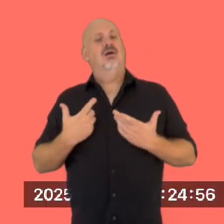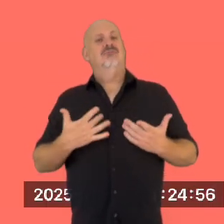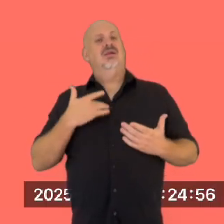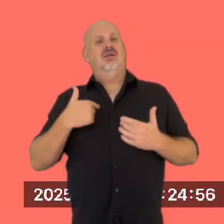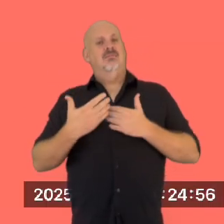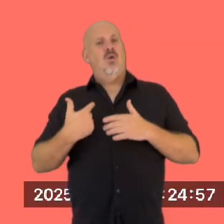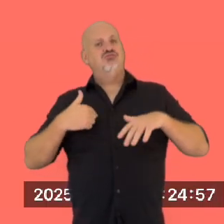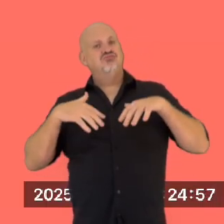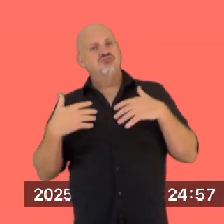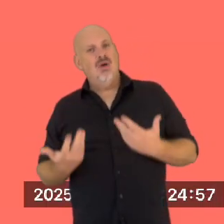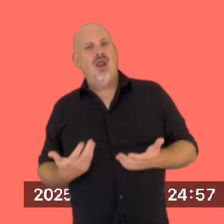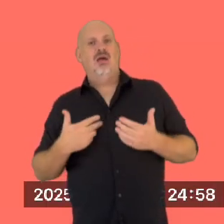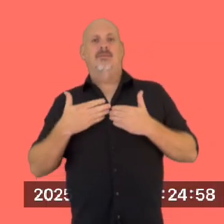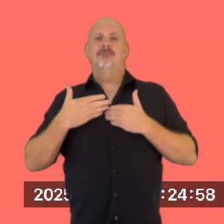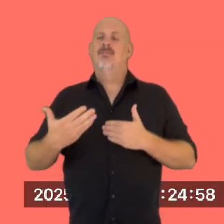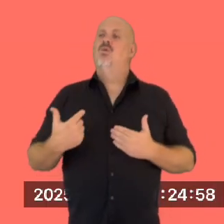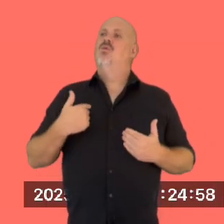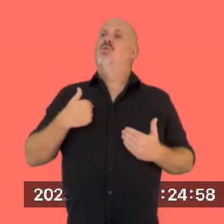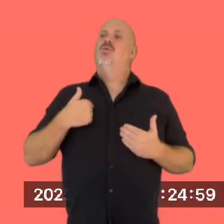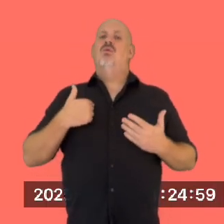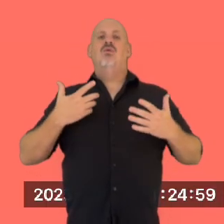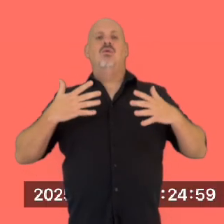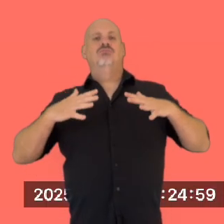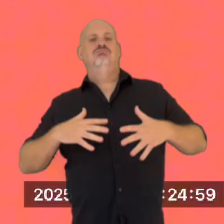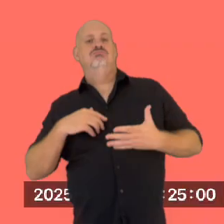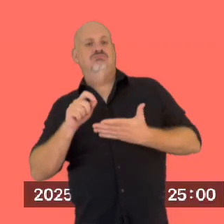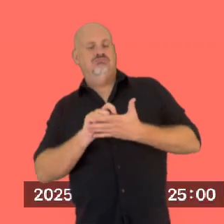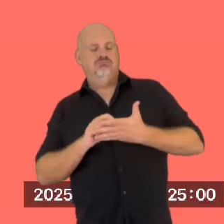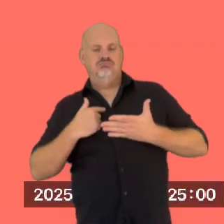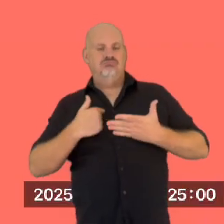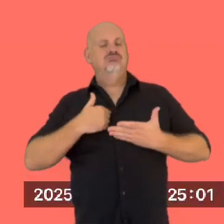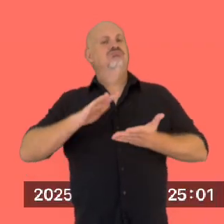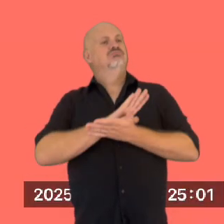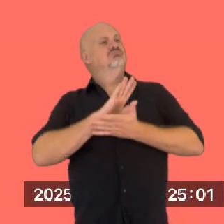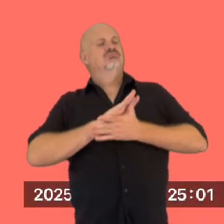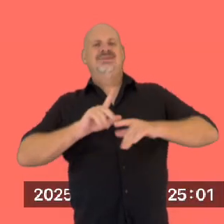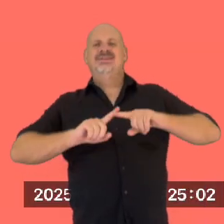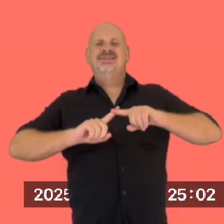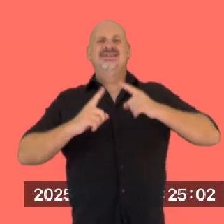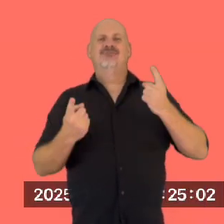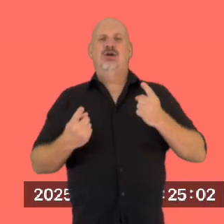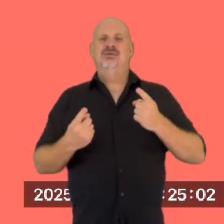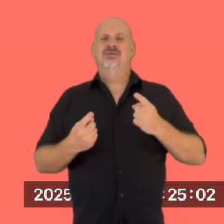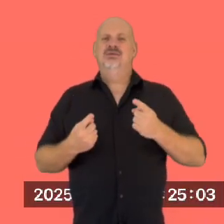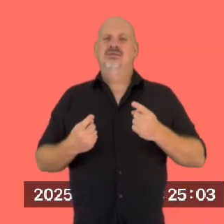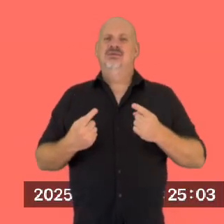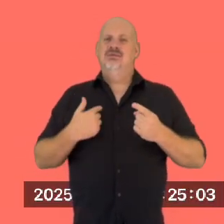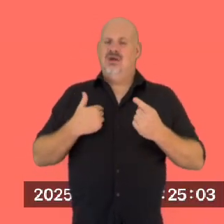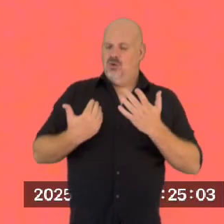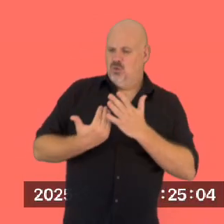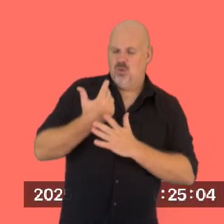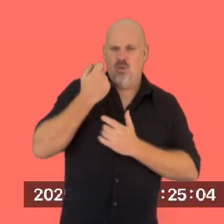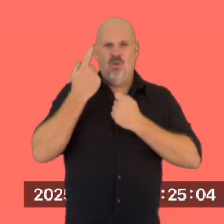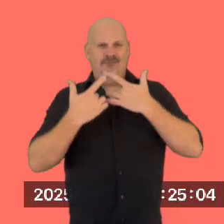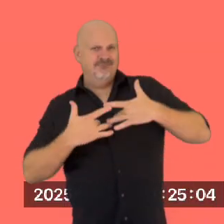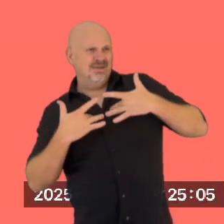now, I'm more relaxed, and I can feel that it's more, I'm getting into a headspace where I'm enjoying it in a different way, and